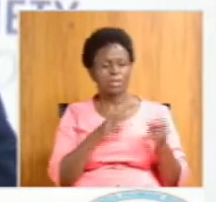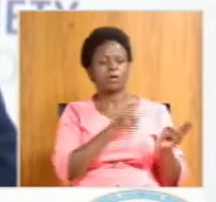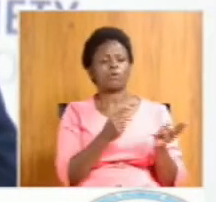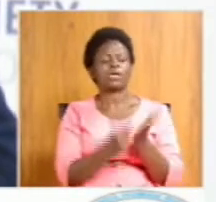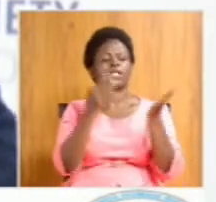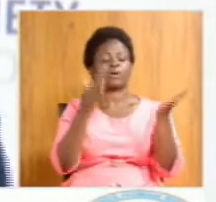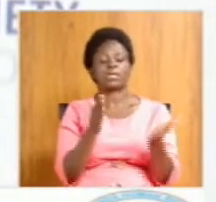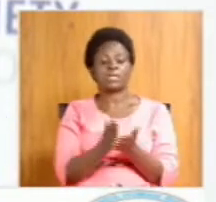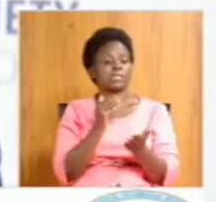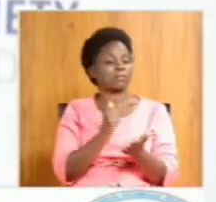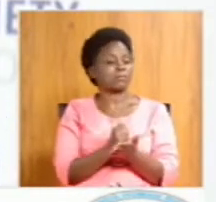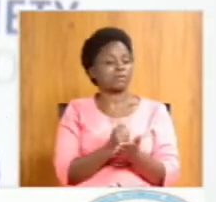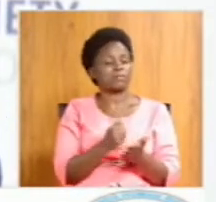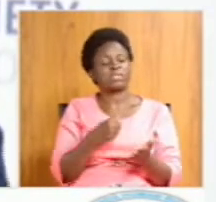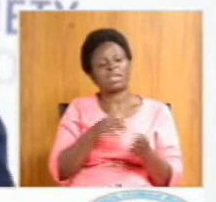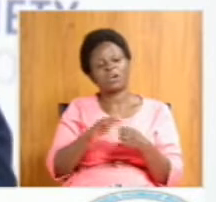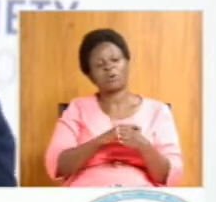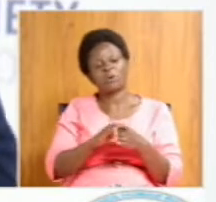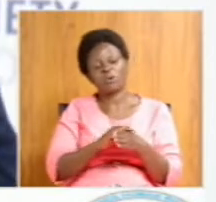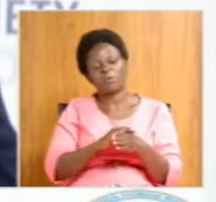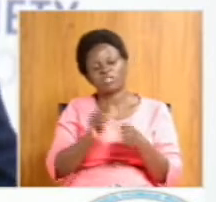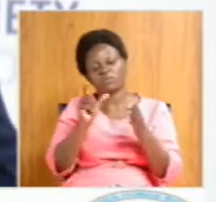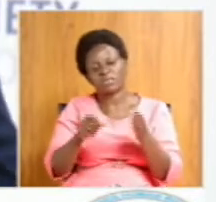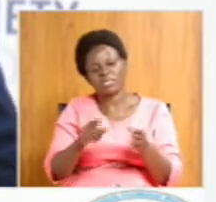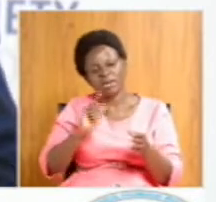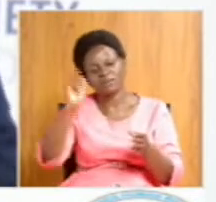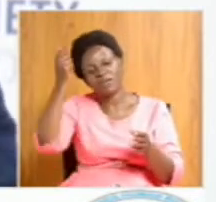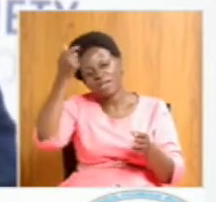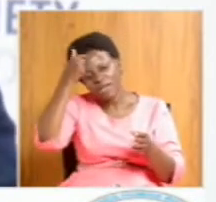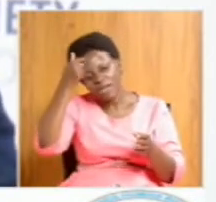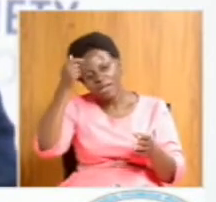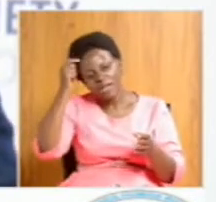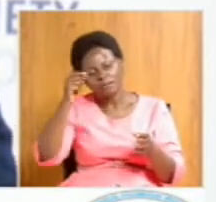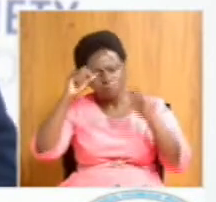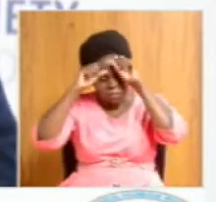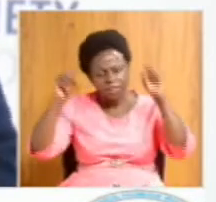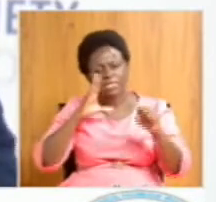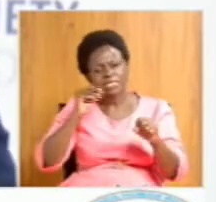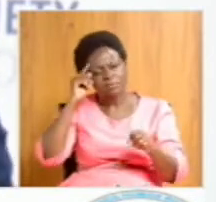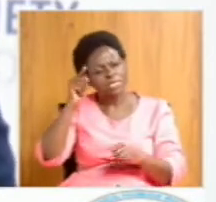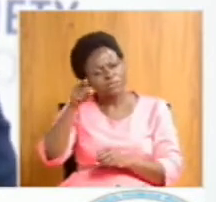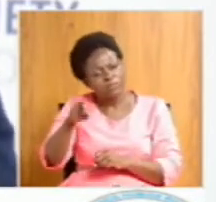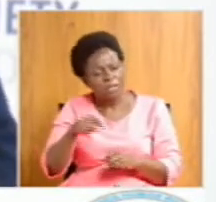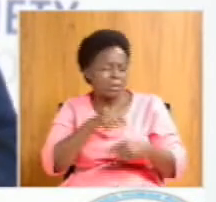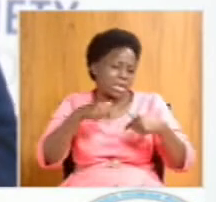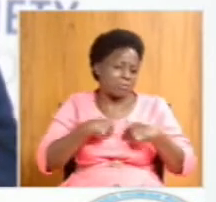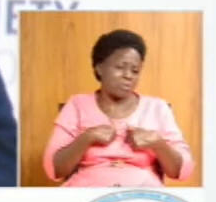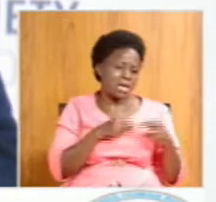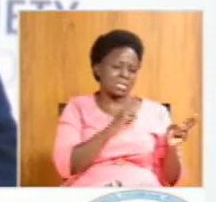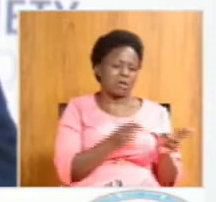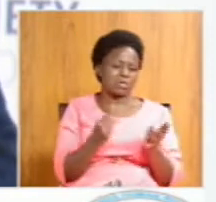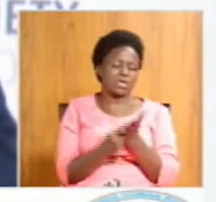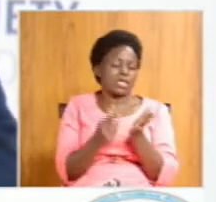Ugandans, because at least the commercial users have the head of state speaking for them. So let me speak for the ordinary Ugandan. So